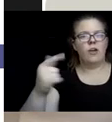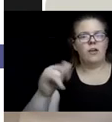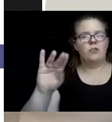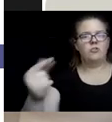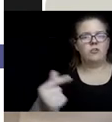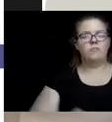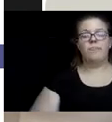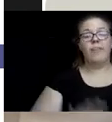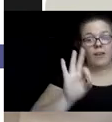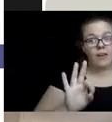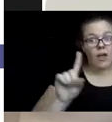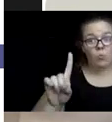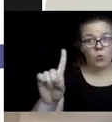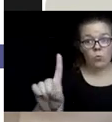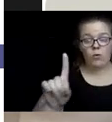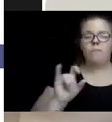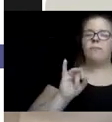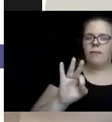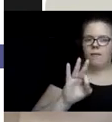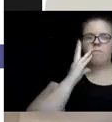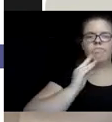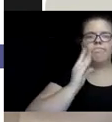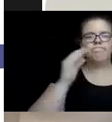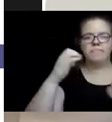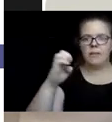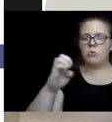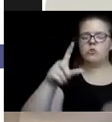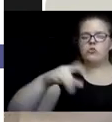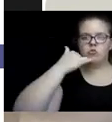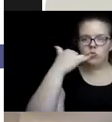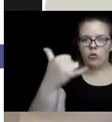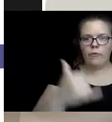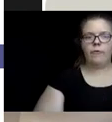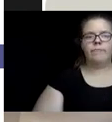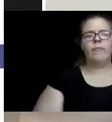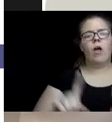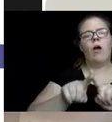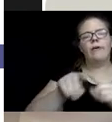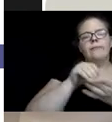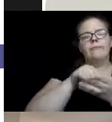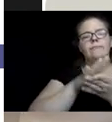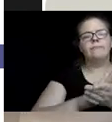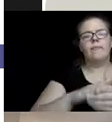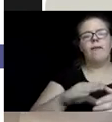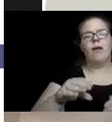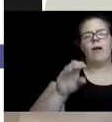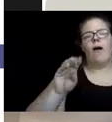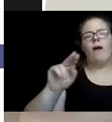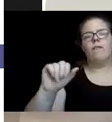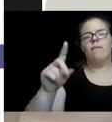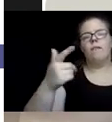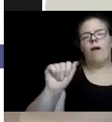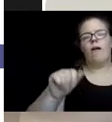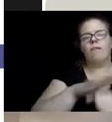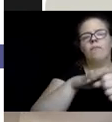911 would be if you were in an emergency situation. And I also list the Onondaga County District Attorney's Office if you